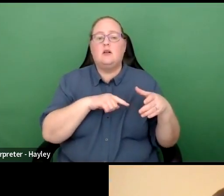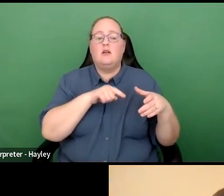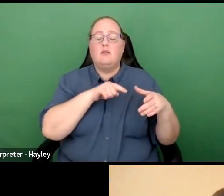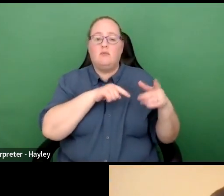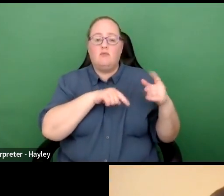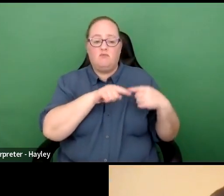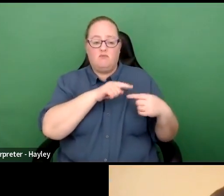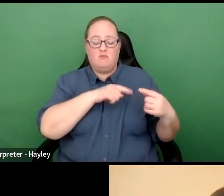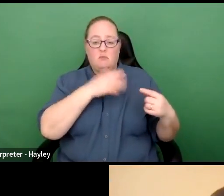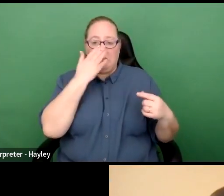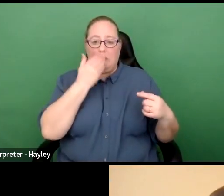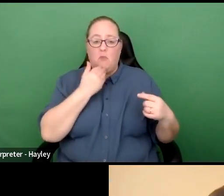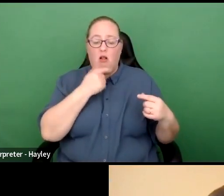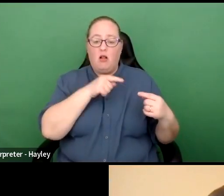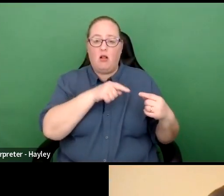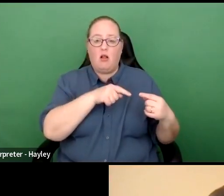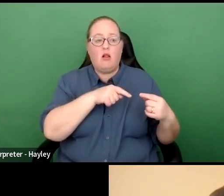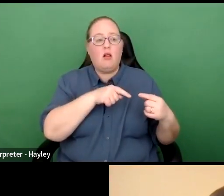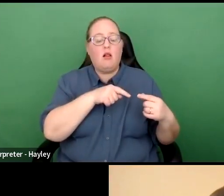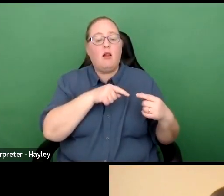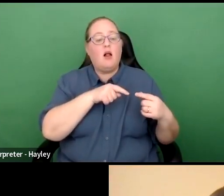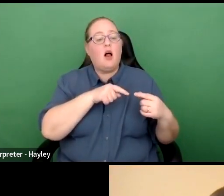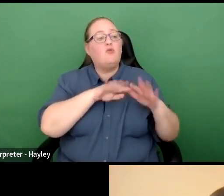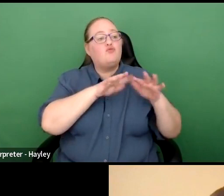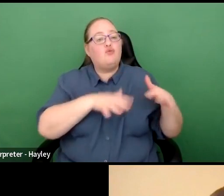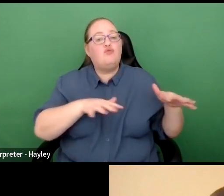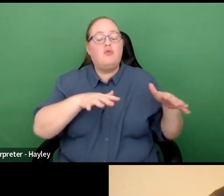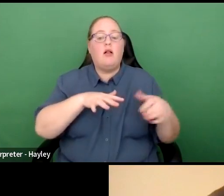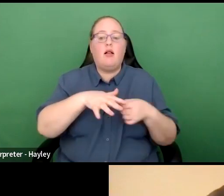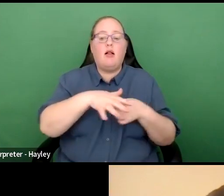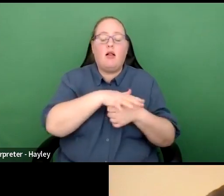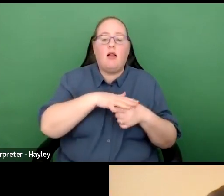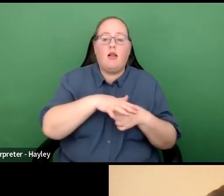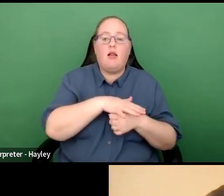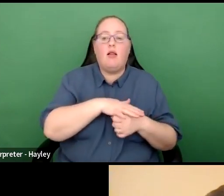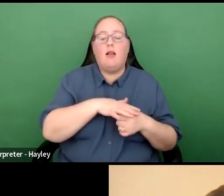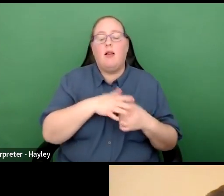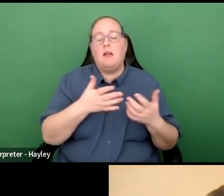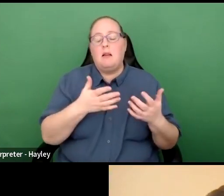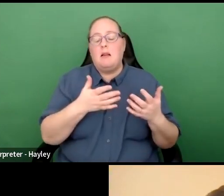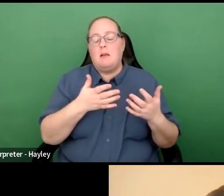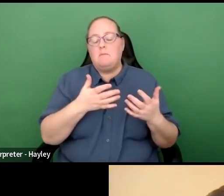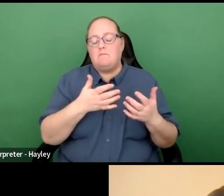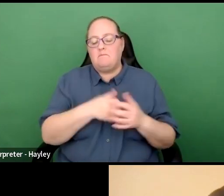like people from the rural kind of